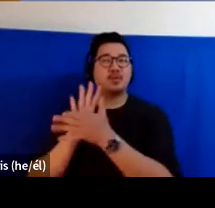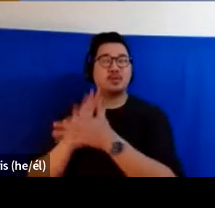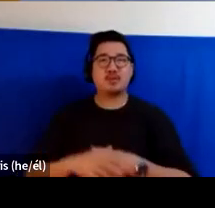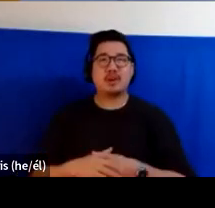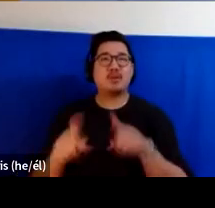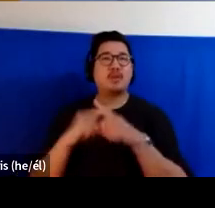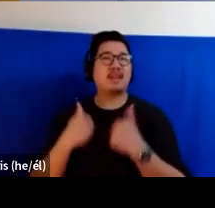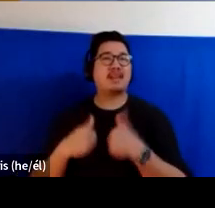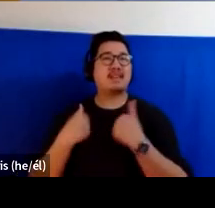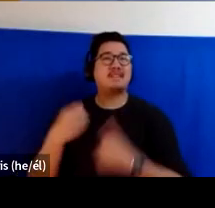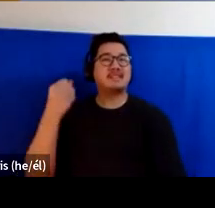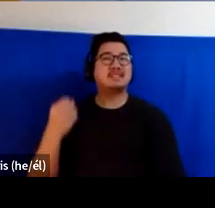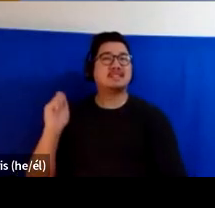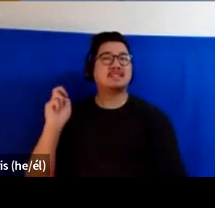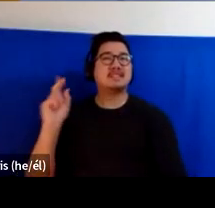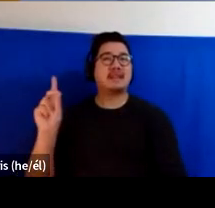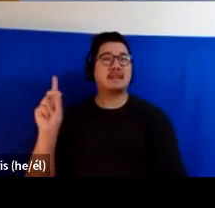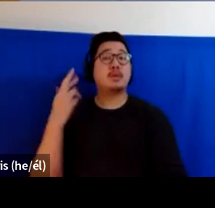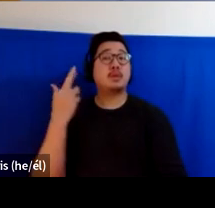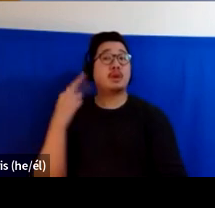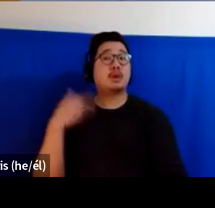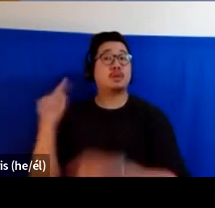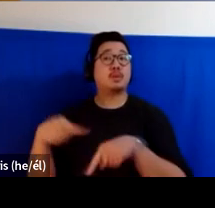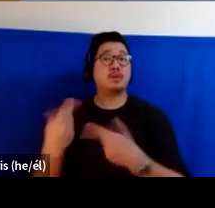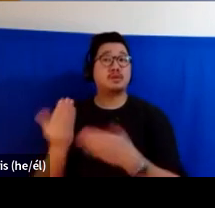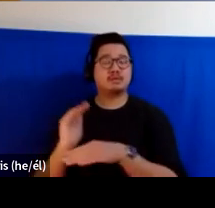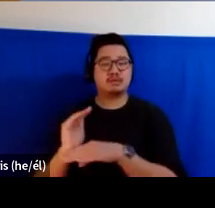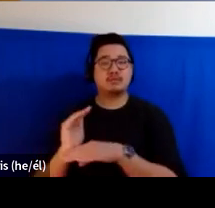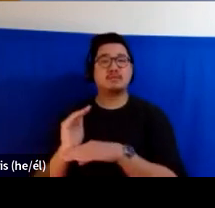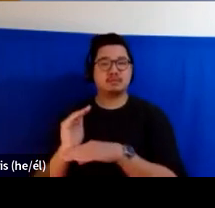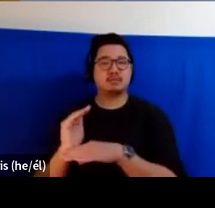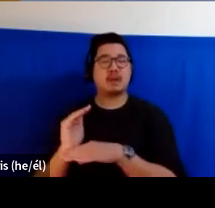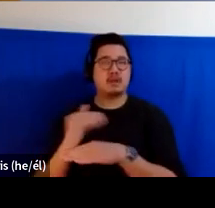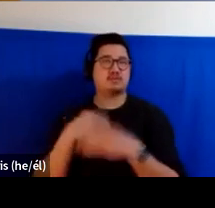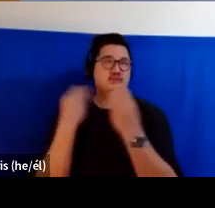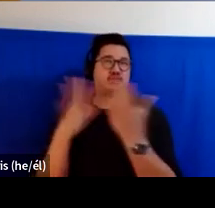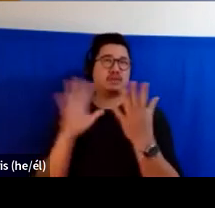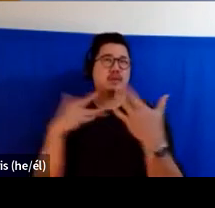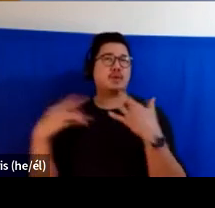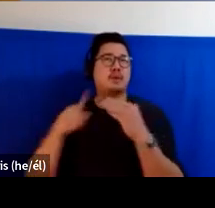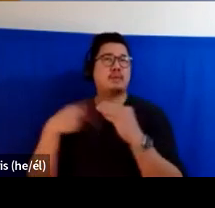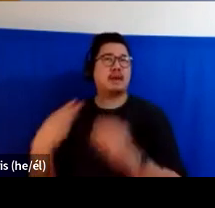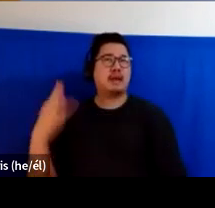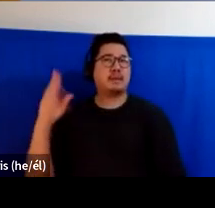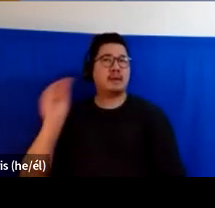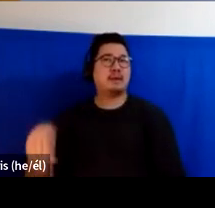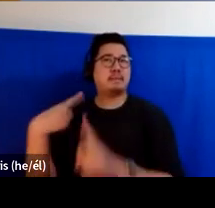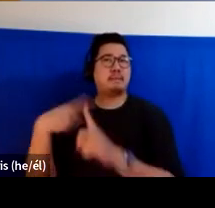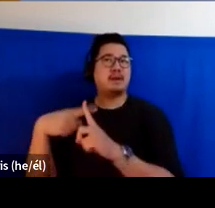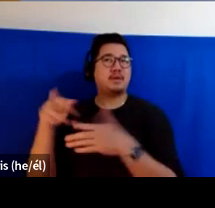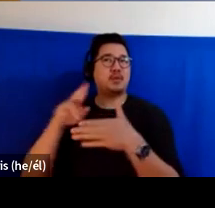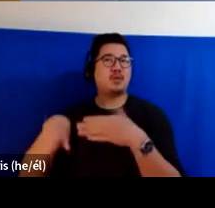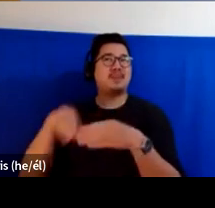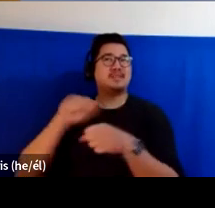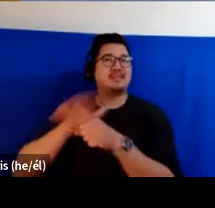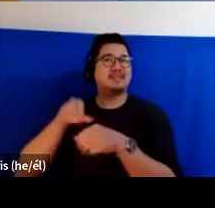southend the reason they bring me here tonight is to express my concerns about the high rates of positive cases of culminating in